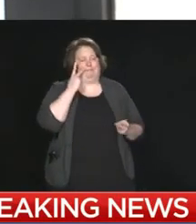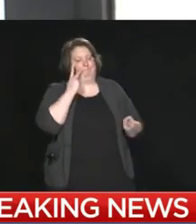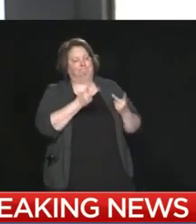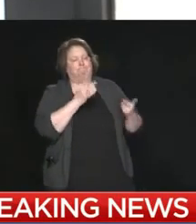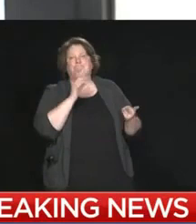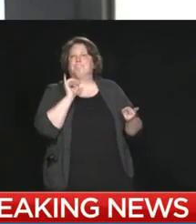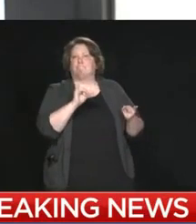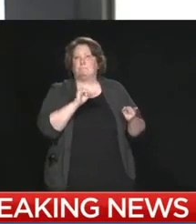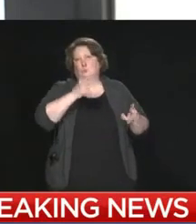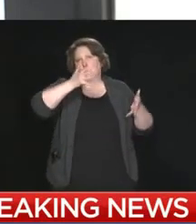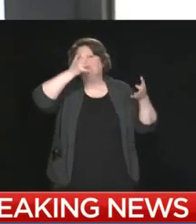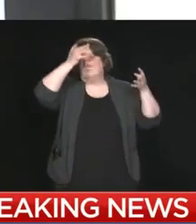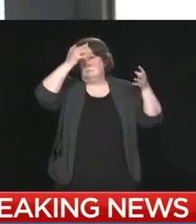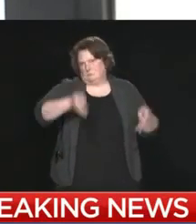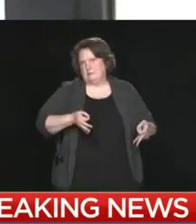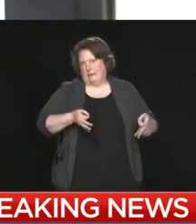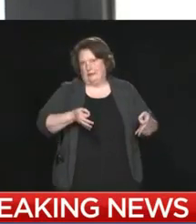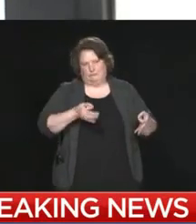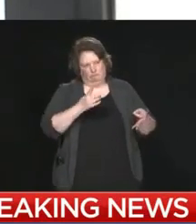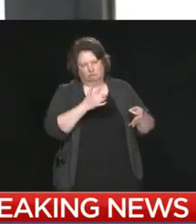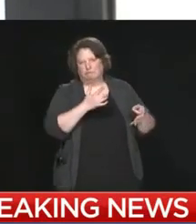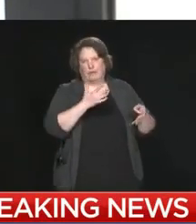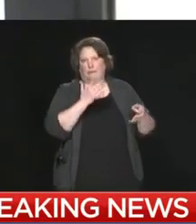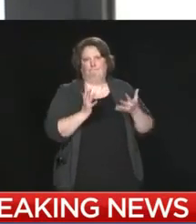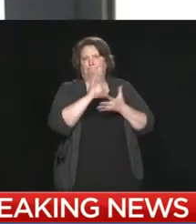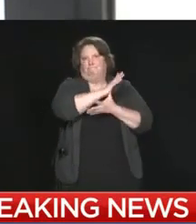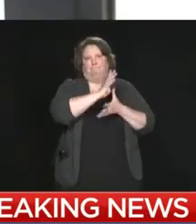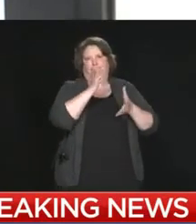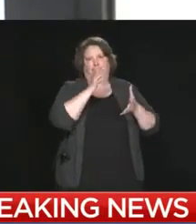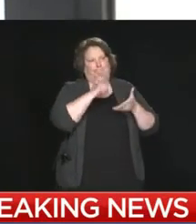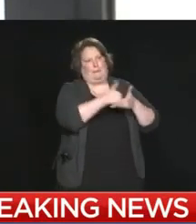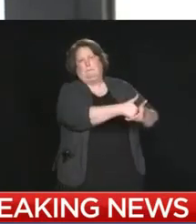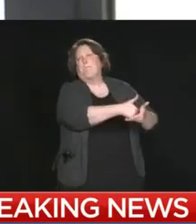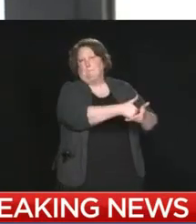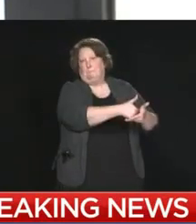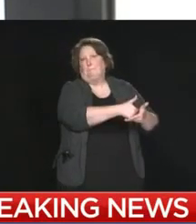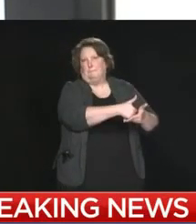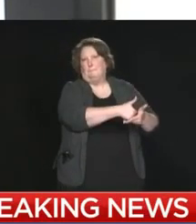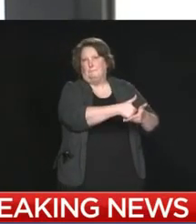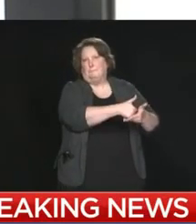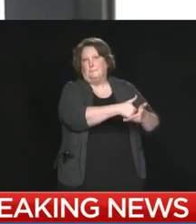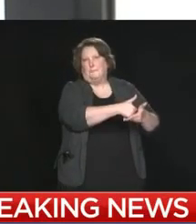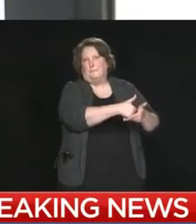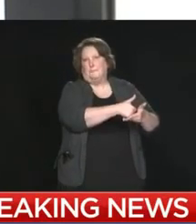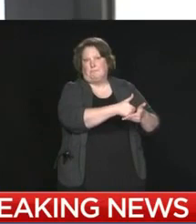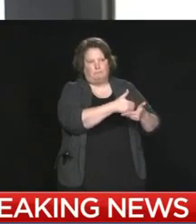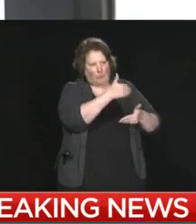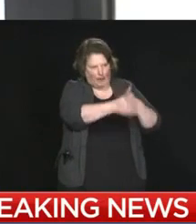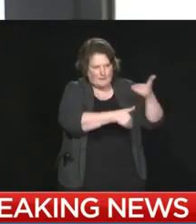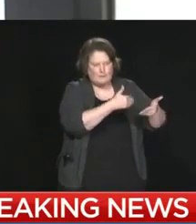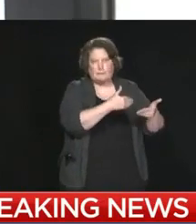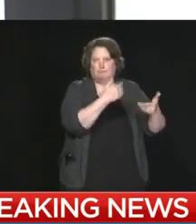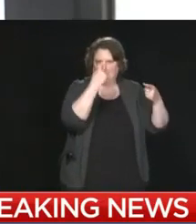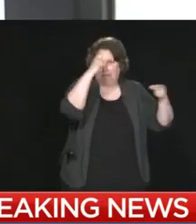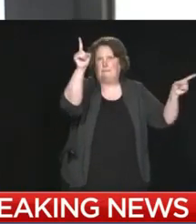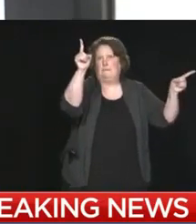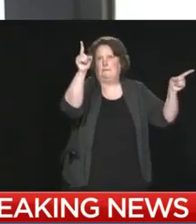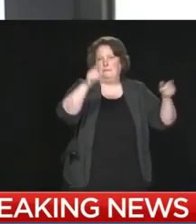chose to help Canadians to go through this crisis,